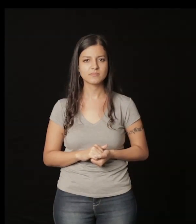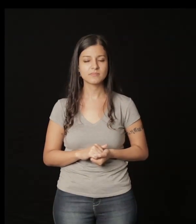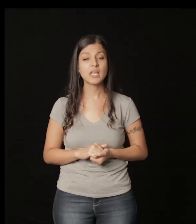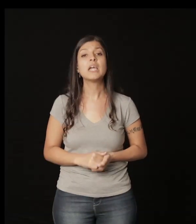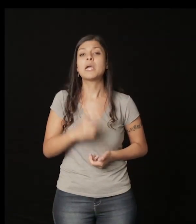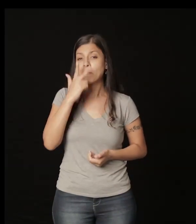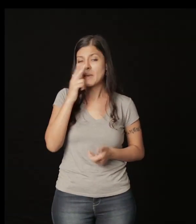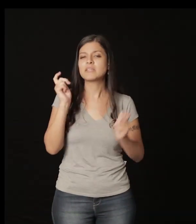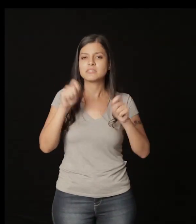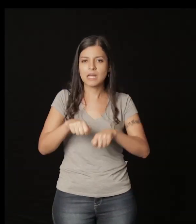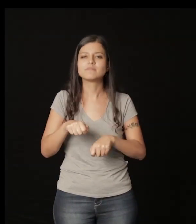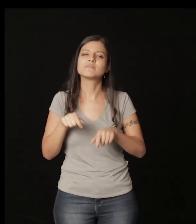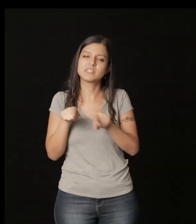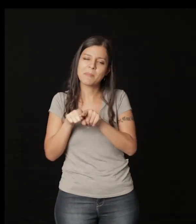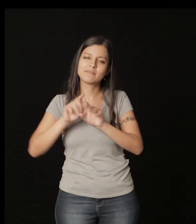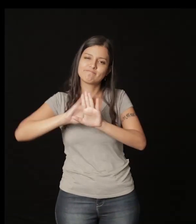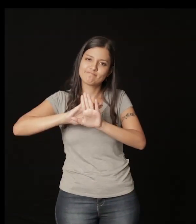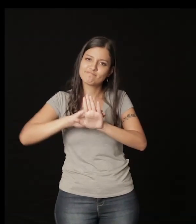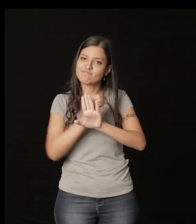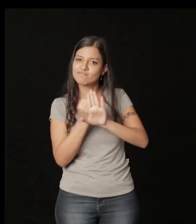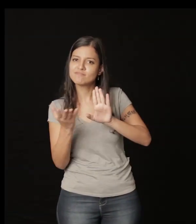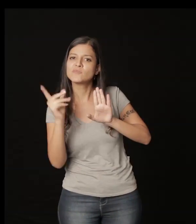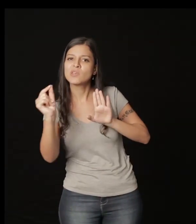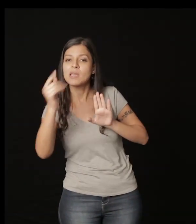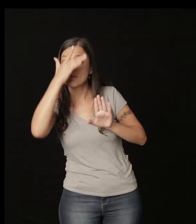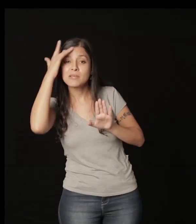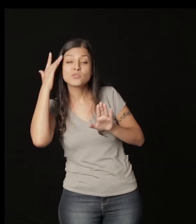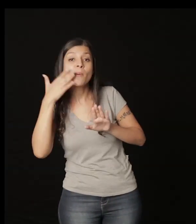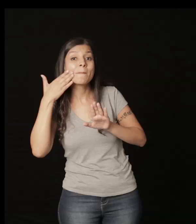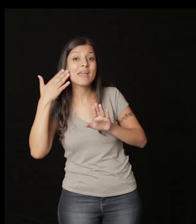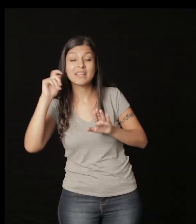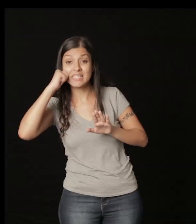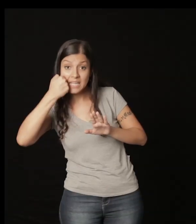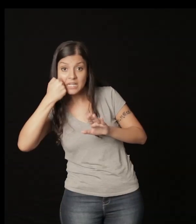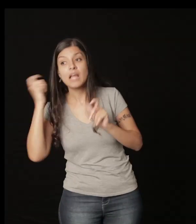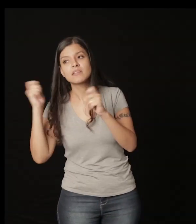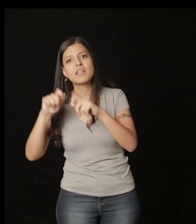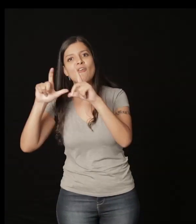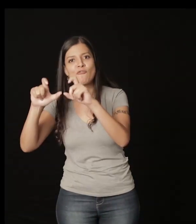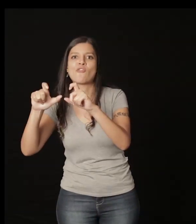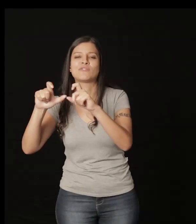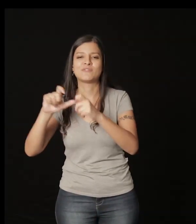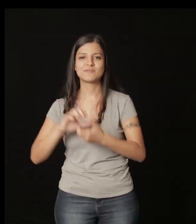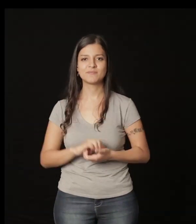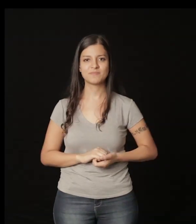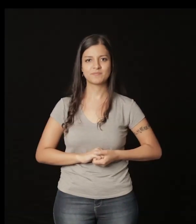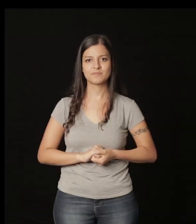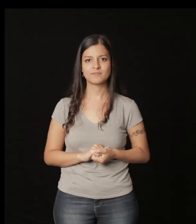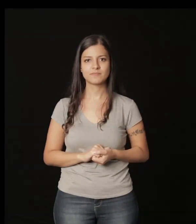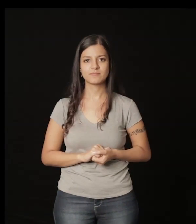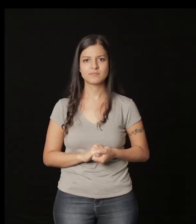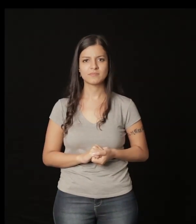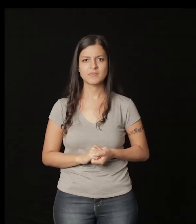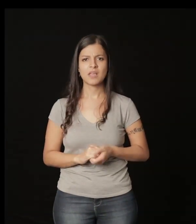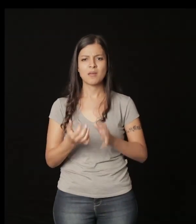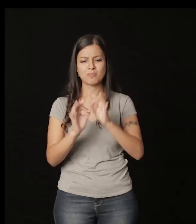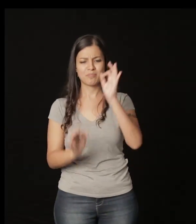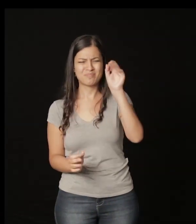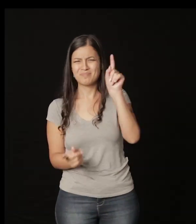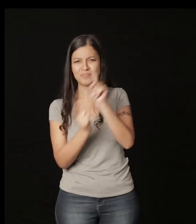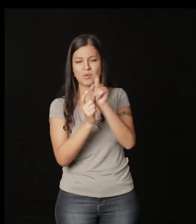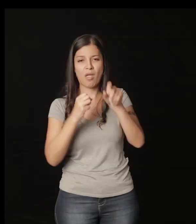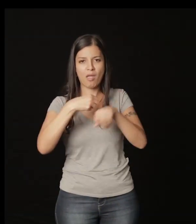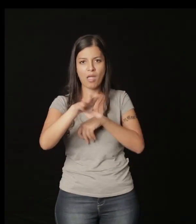which meant it was good for photographing people with black skin, essentially. To cut a very long story very